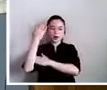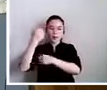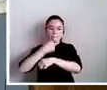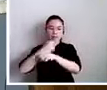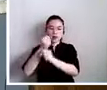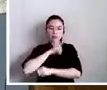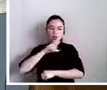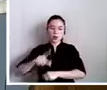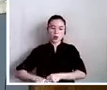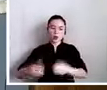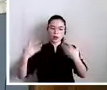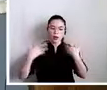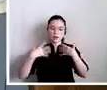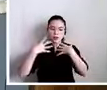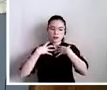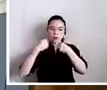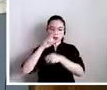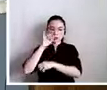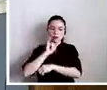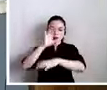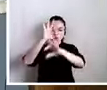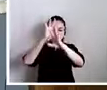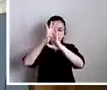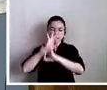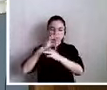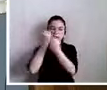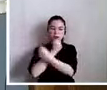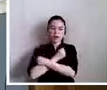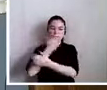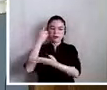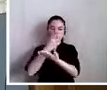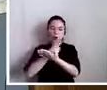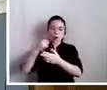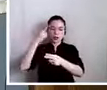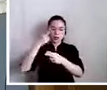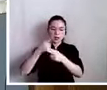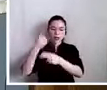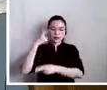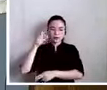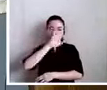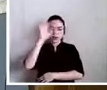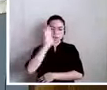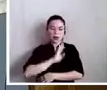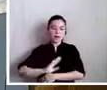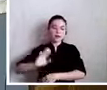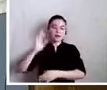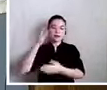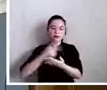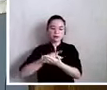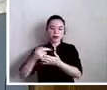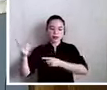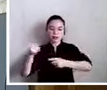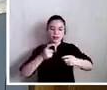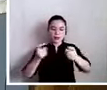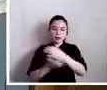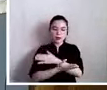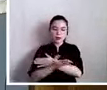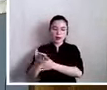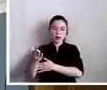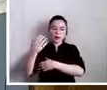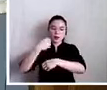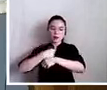Lord, to have a perpetual fear and love of your holy name, for you never fail to govern them, whom you